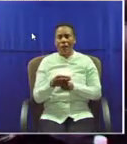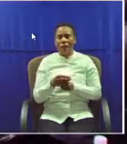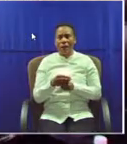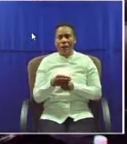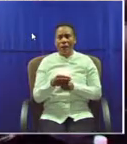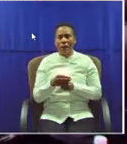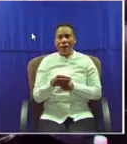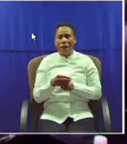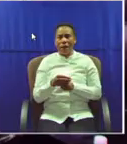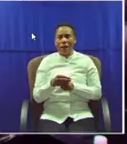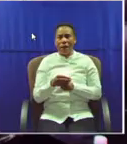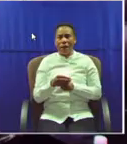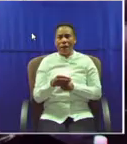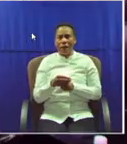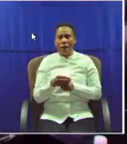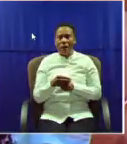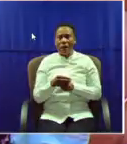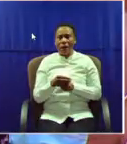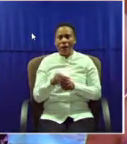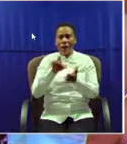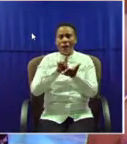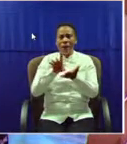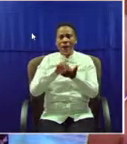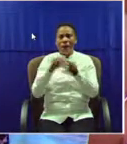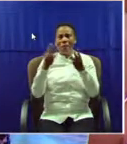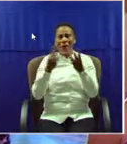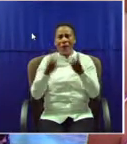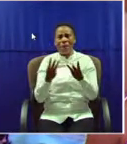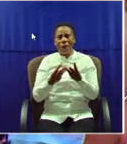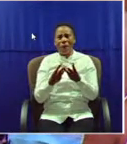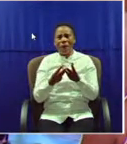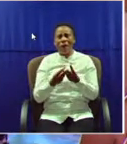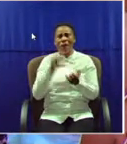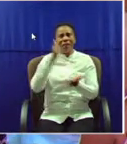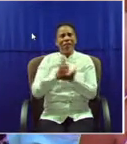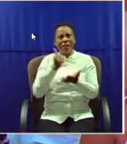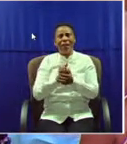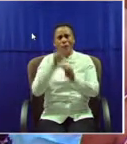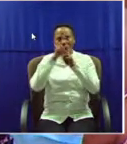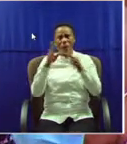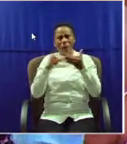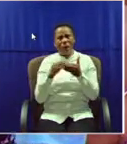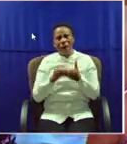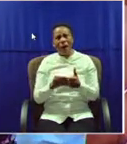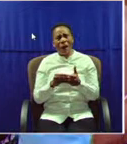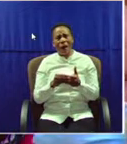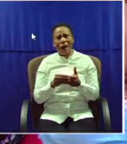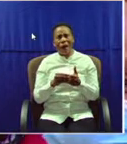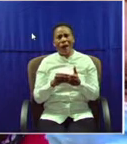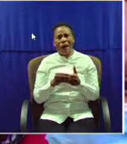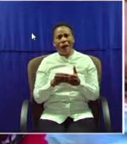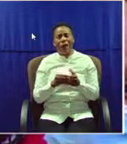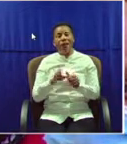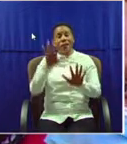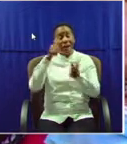to remove them. You can't just remove people. Yesterday, people were. Take a seat, Honorable Member.